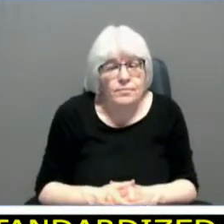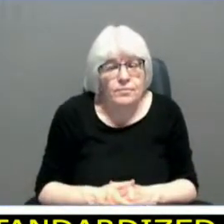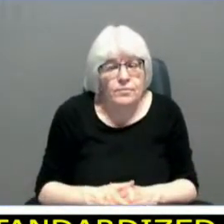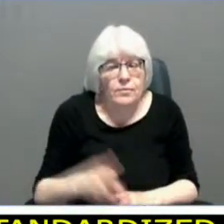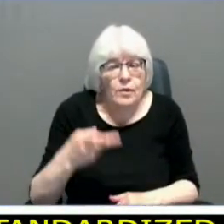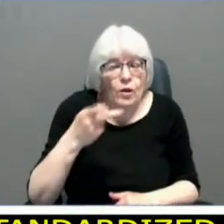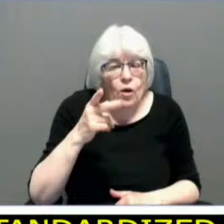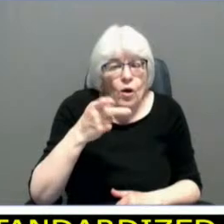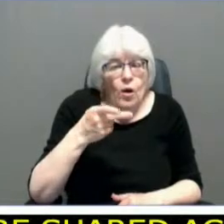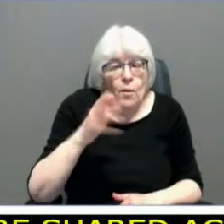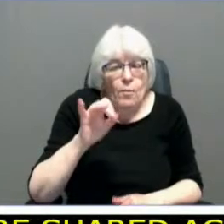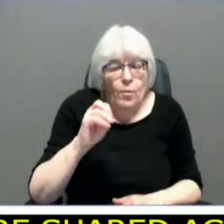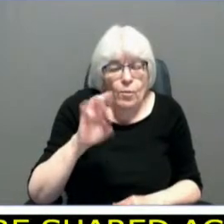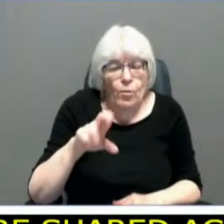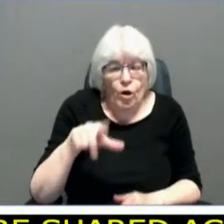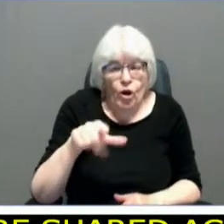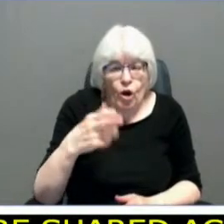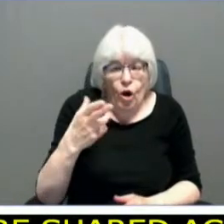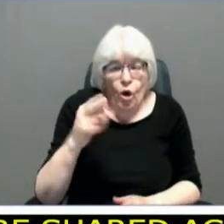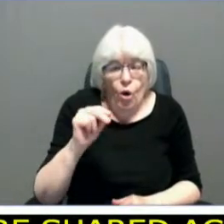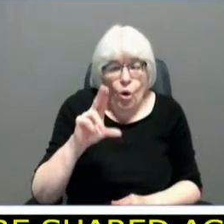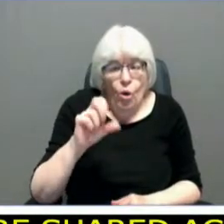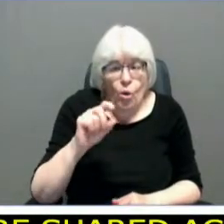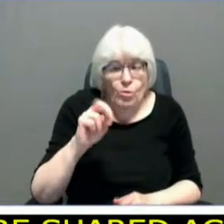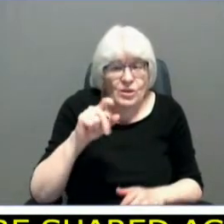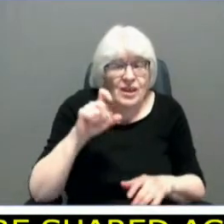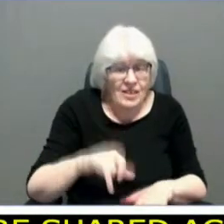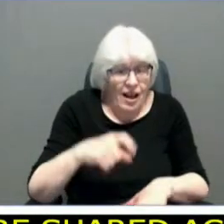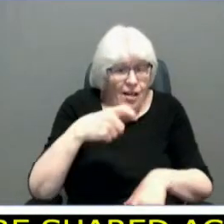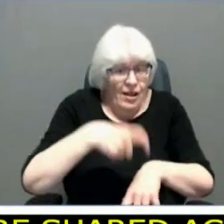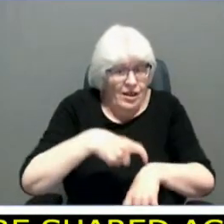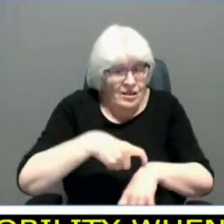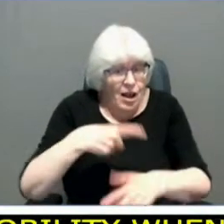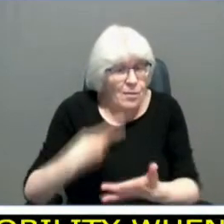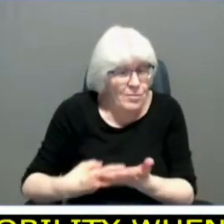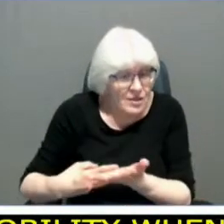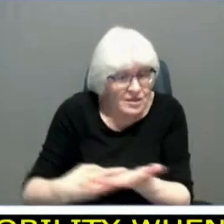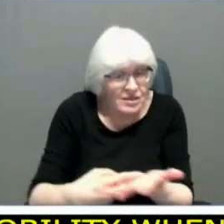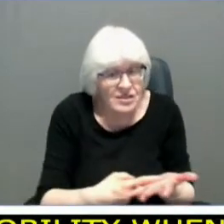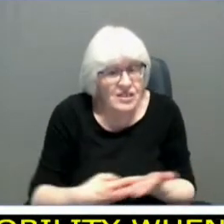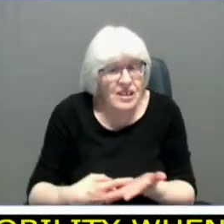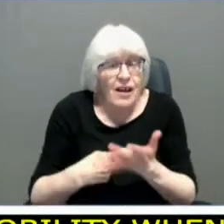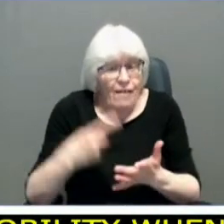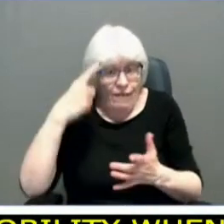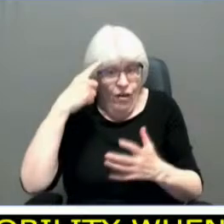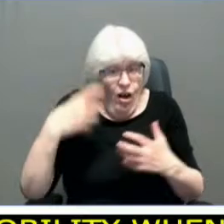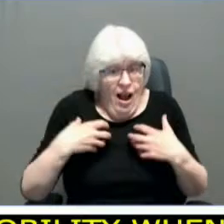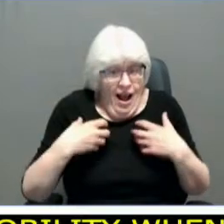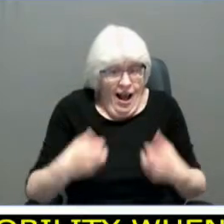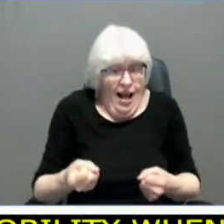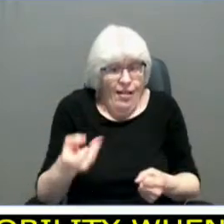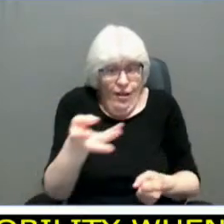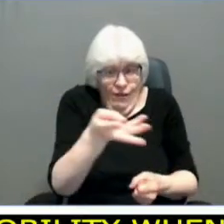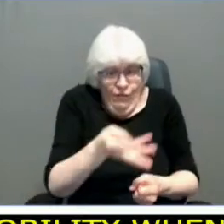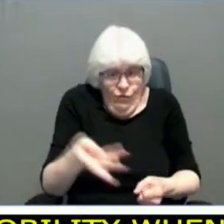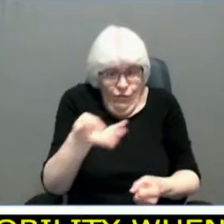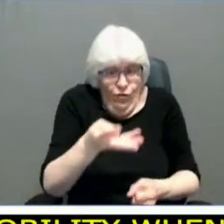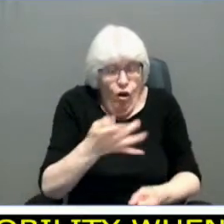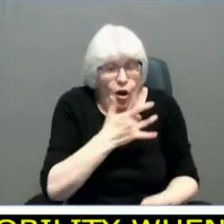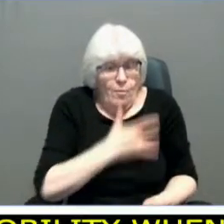time we talked about the health accord with the Atlantic provinces, and that had a number of aspects to